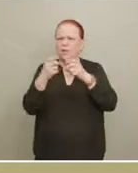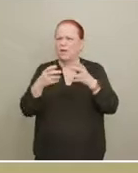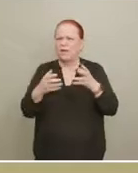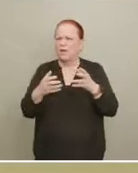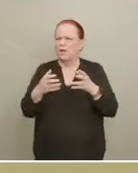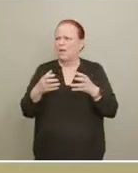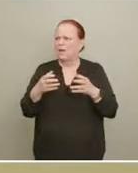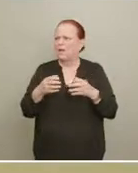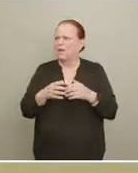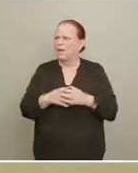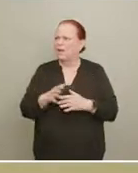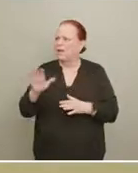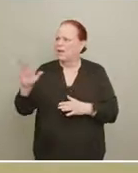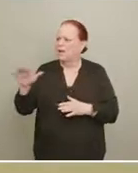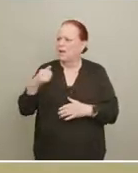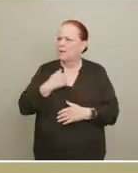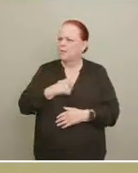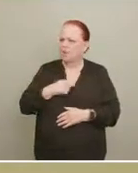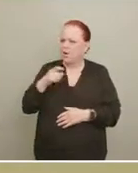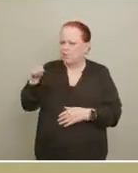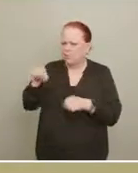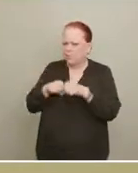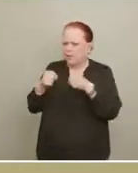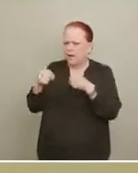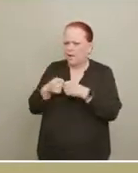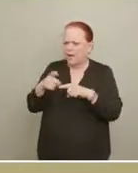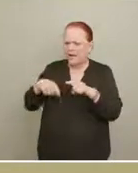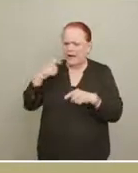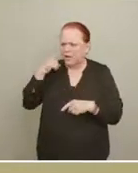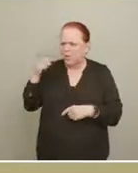Continue the story here. You're starting to break up. Sorry.